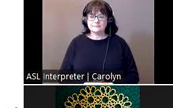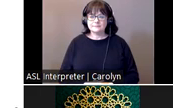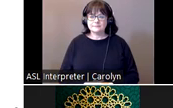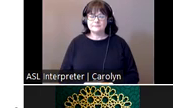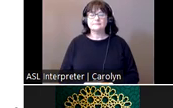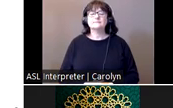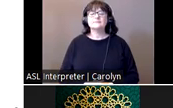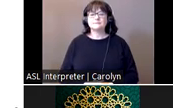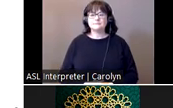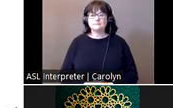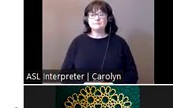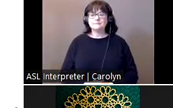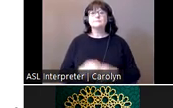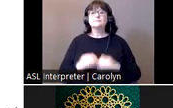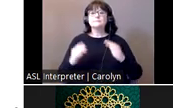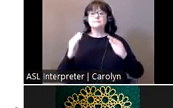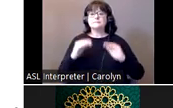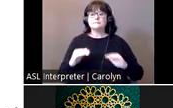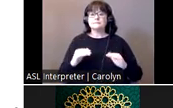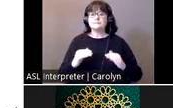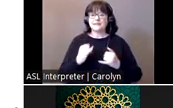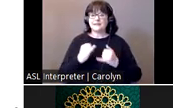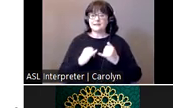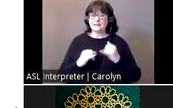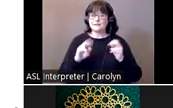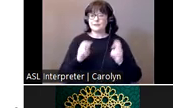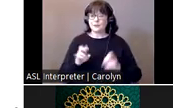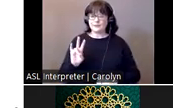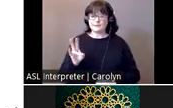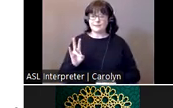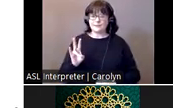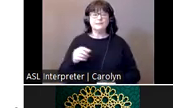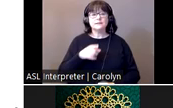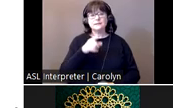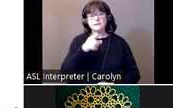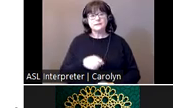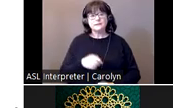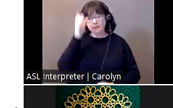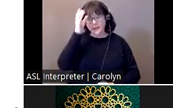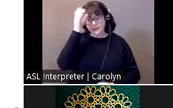So then our seventh of seven subtopics is the notion of stackable credentials.